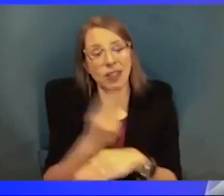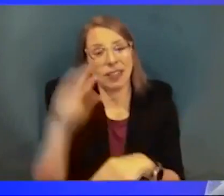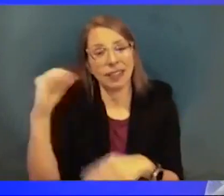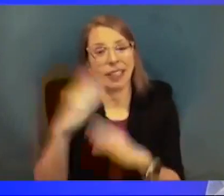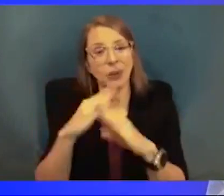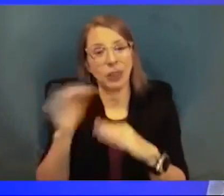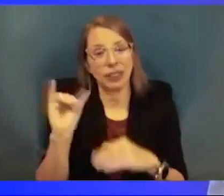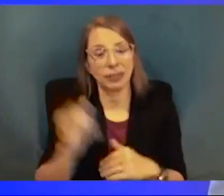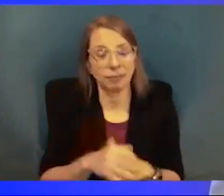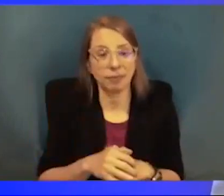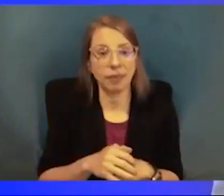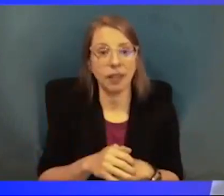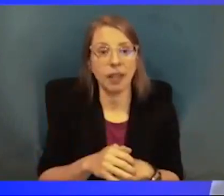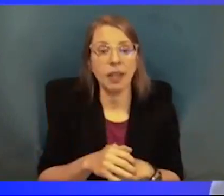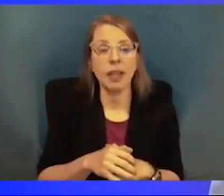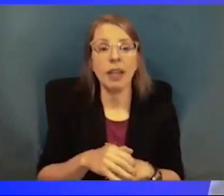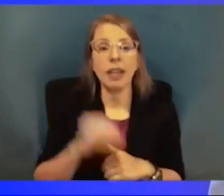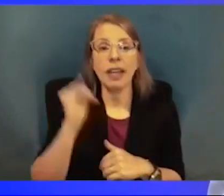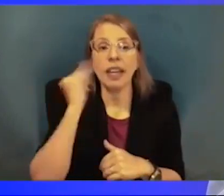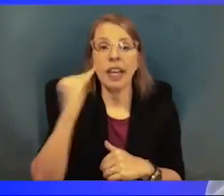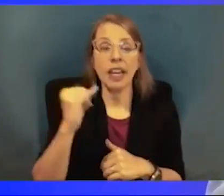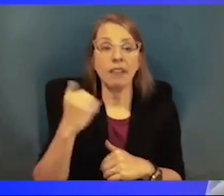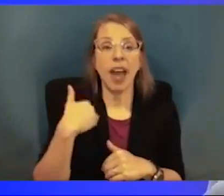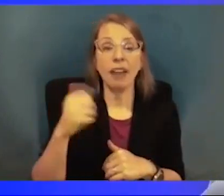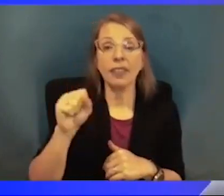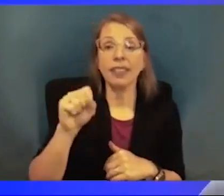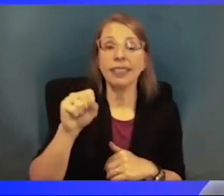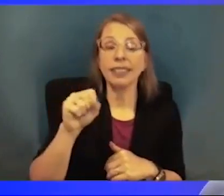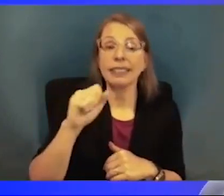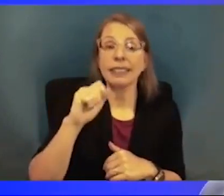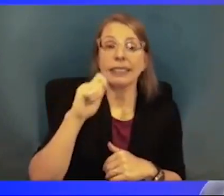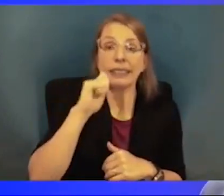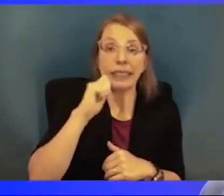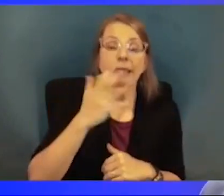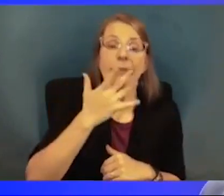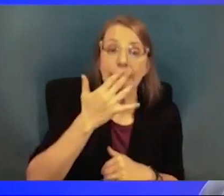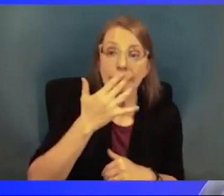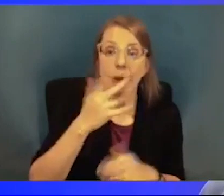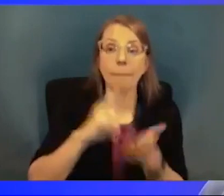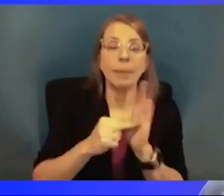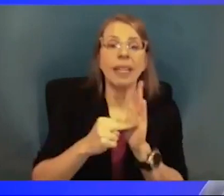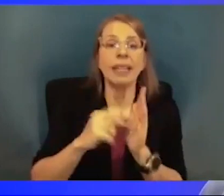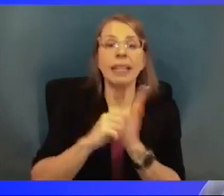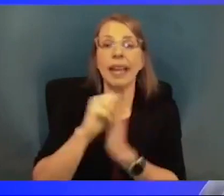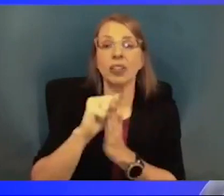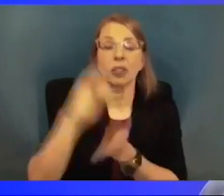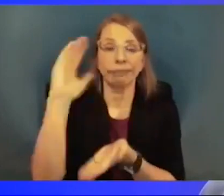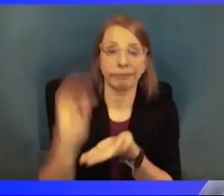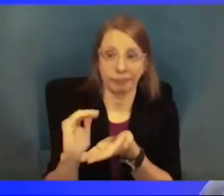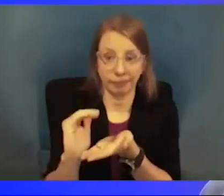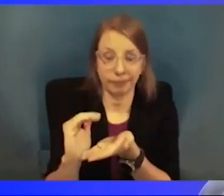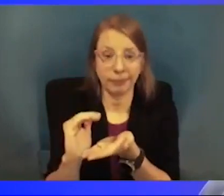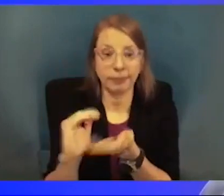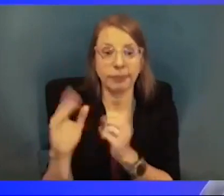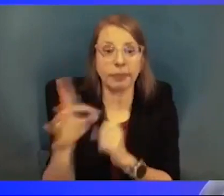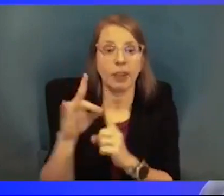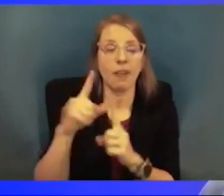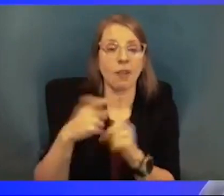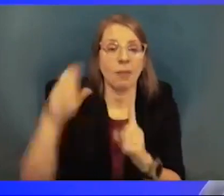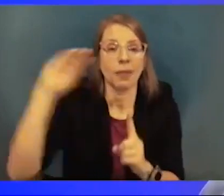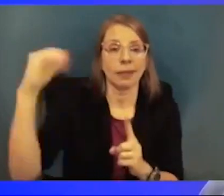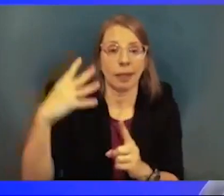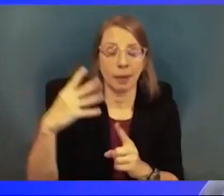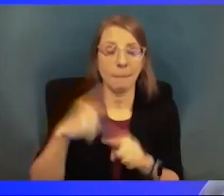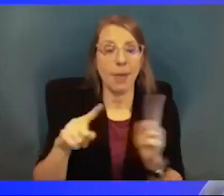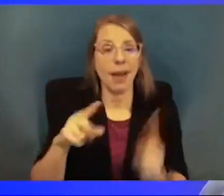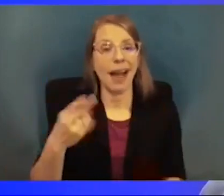skin of color are at reduced risk of skin cancer, the other damaging effects of sun as far as aging and hyperpigmentation still